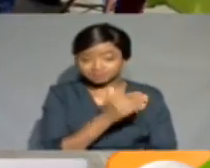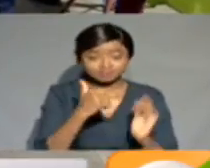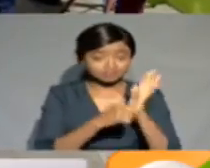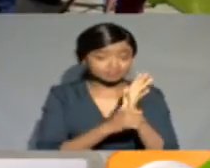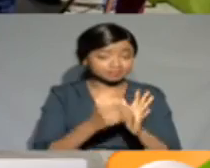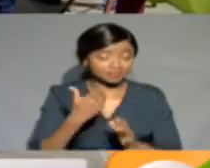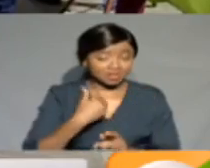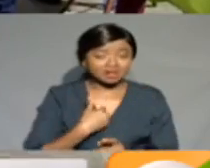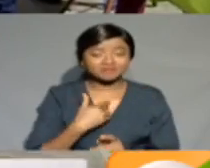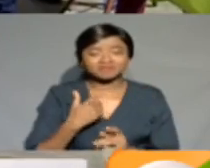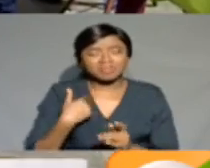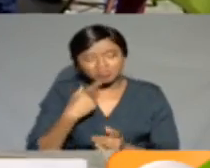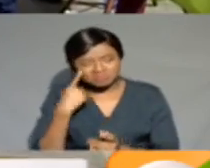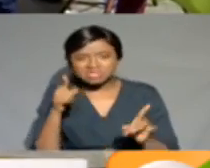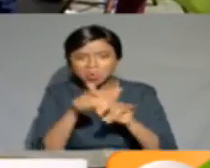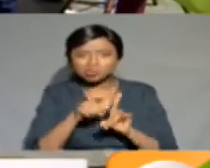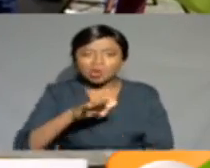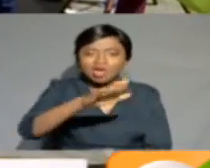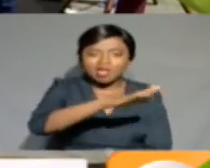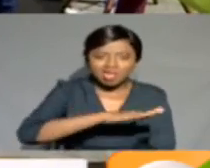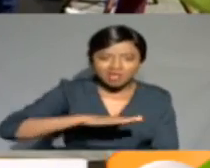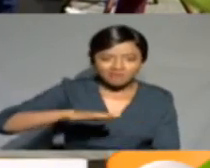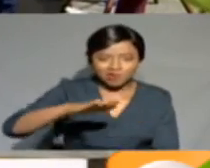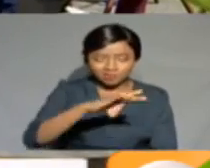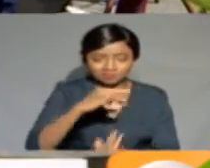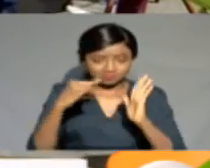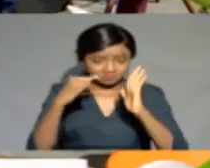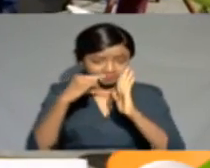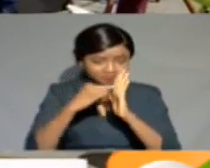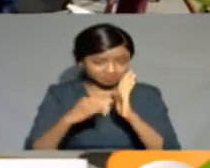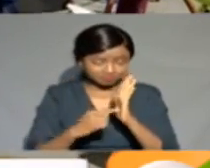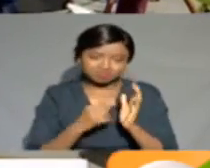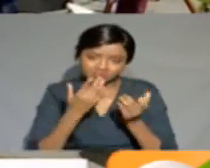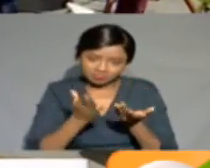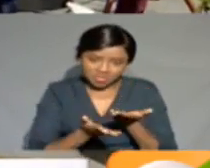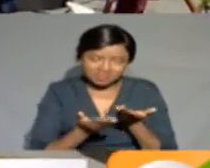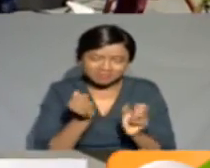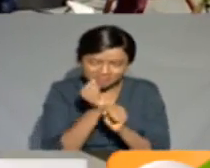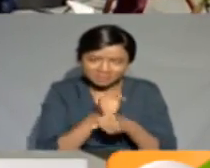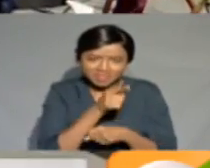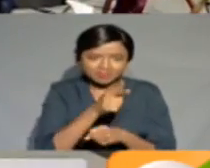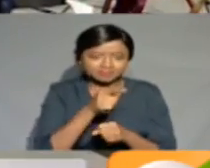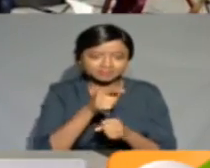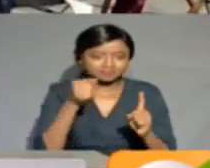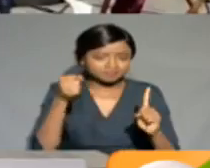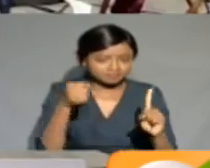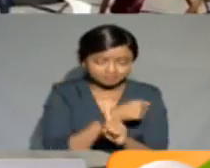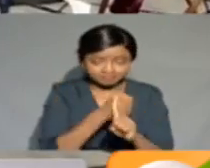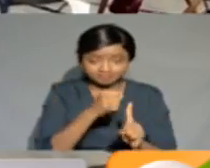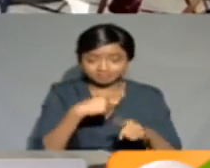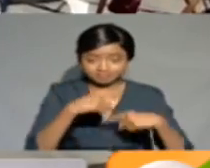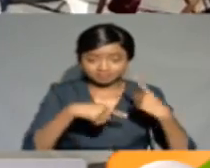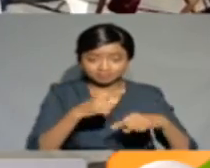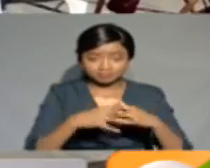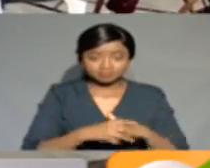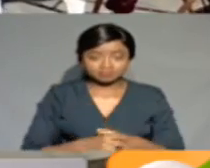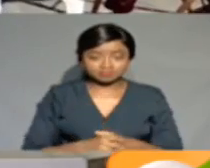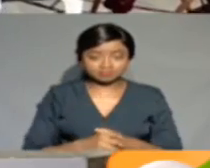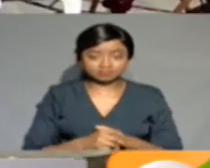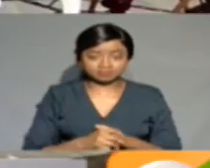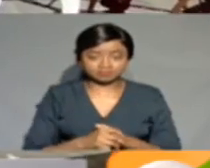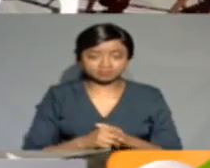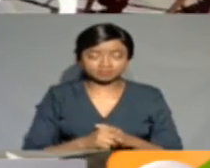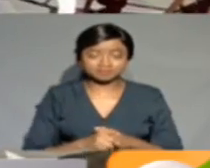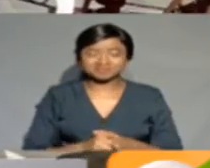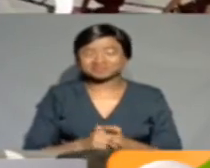the environmental factors within the school that contribute to the bullying. But we didn't have the